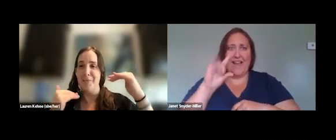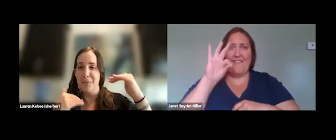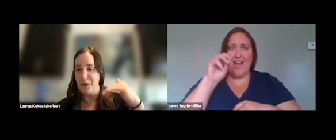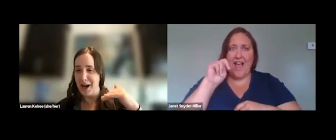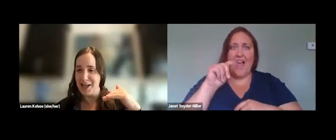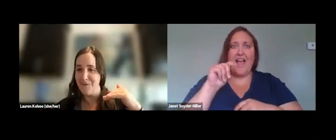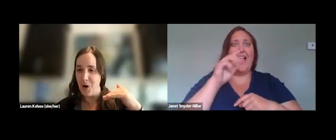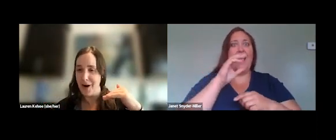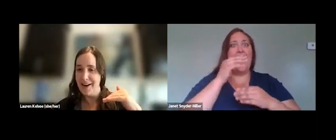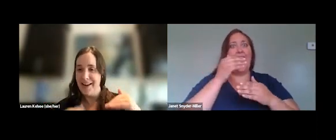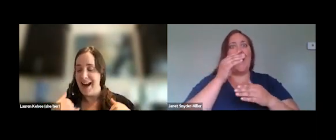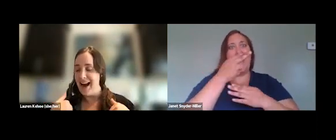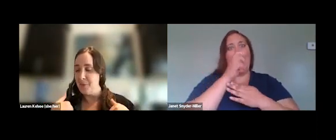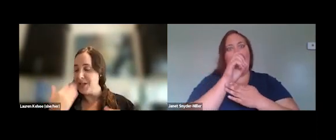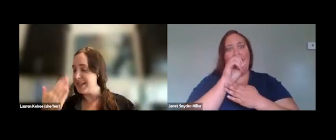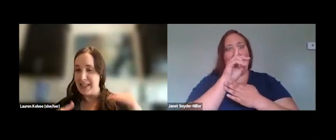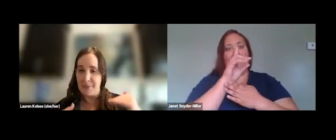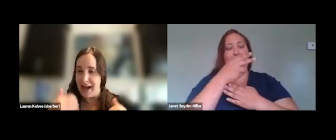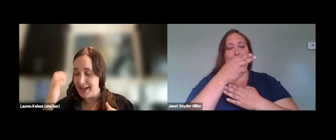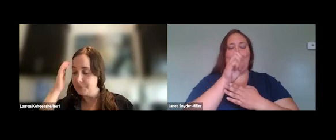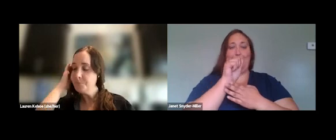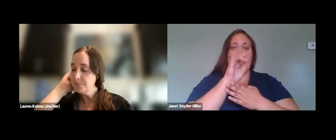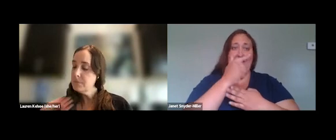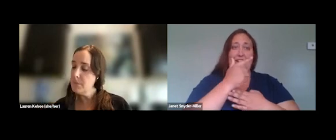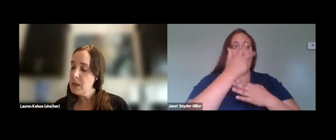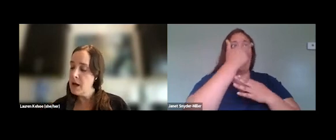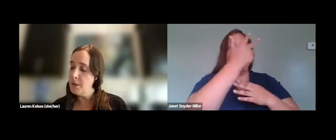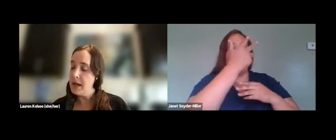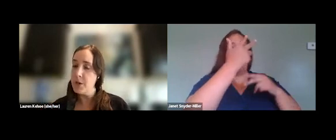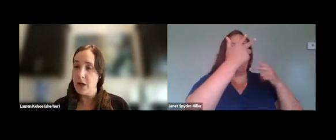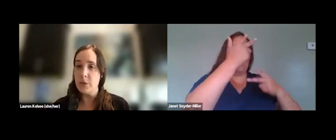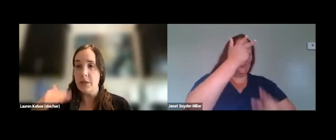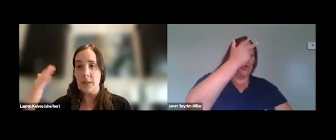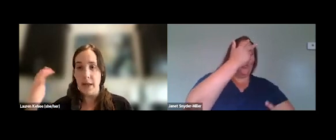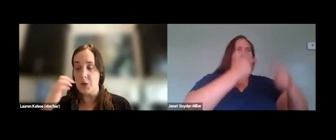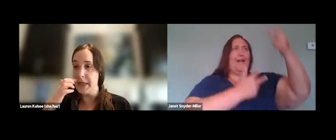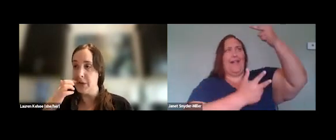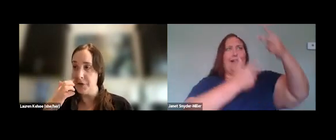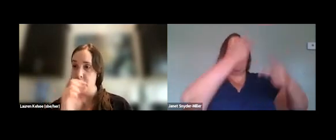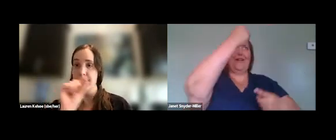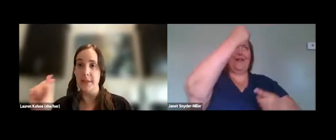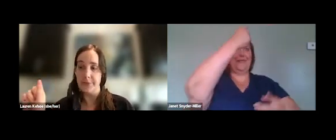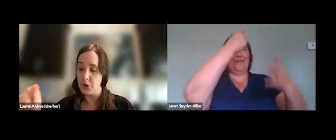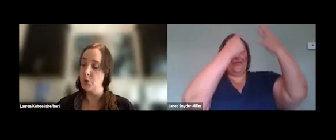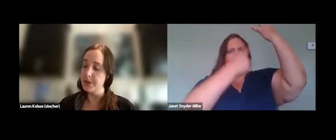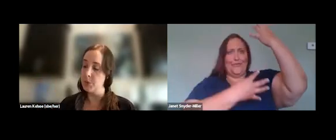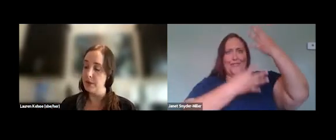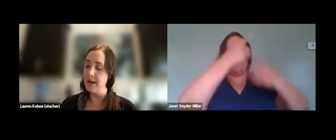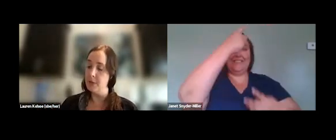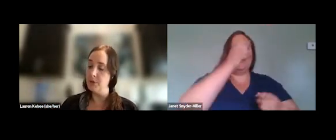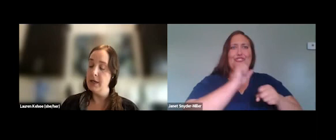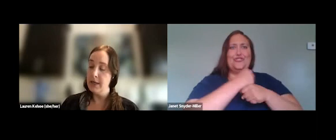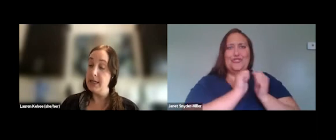to come before heading 4. Can't skip a heading. And we did a lot of training around using the different tools